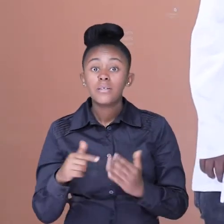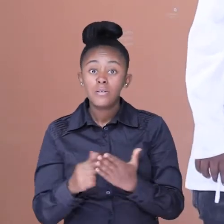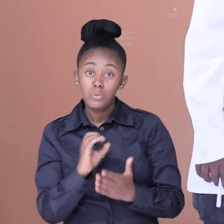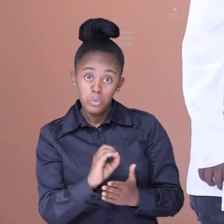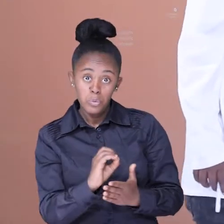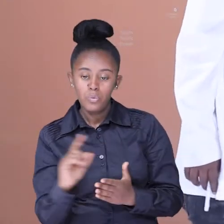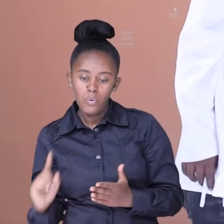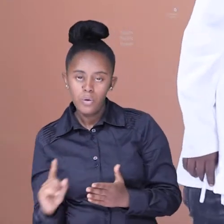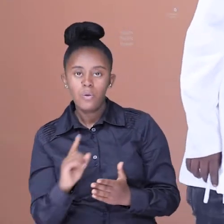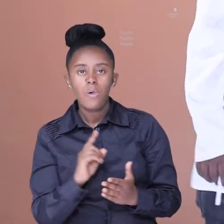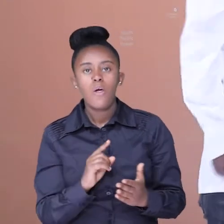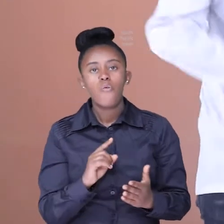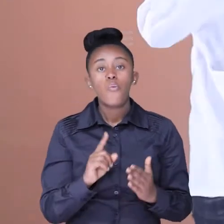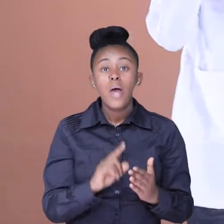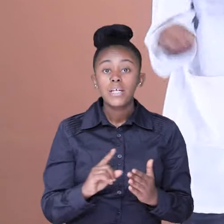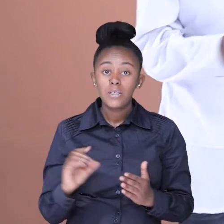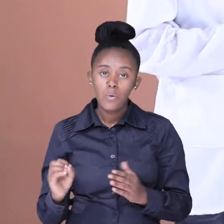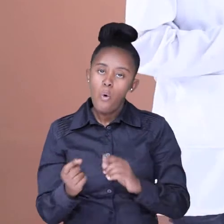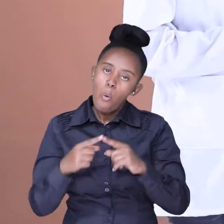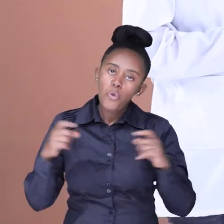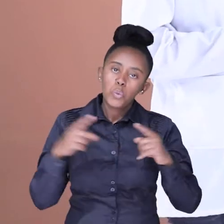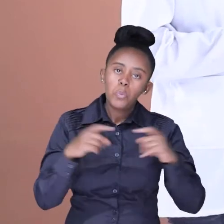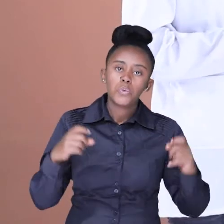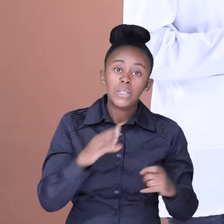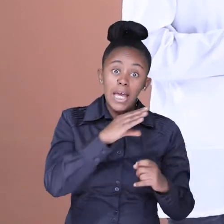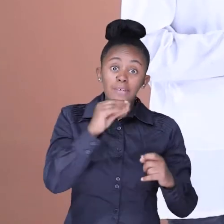0, it is 1. For 1 is 0. Since they are opposite.